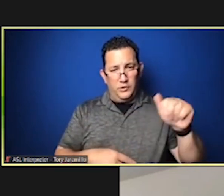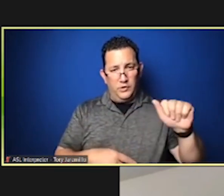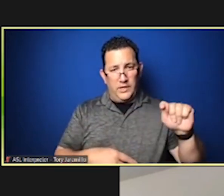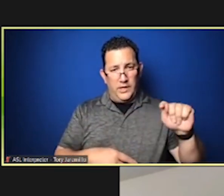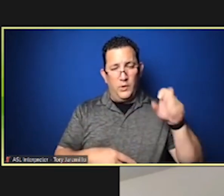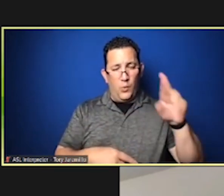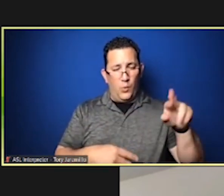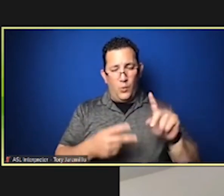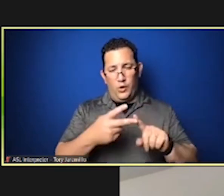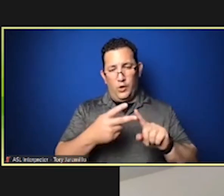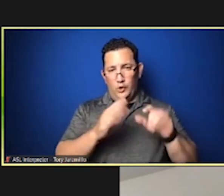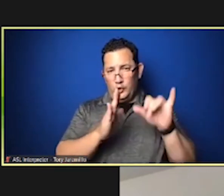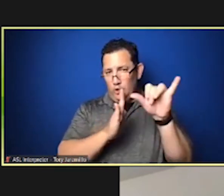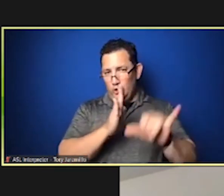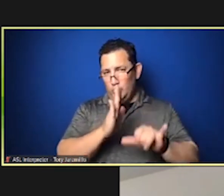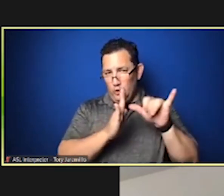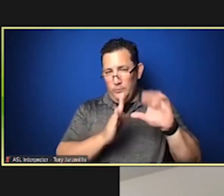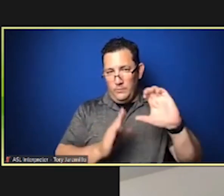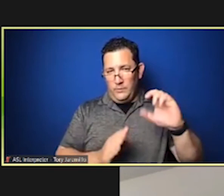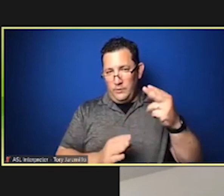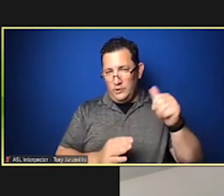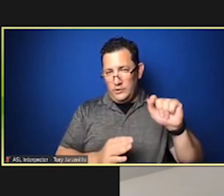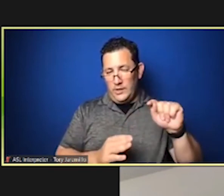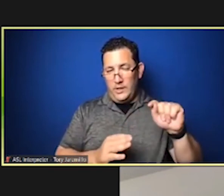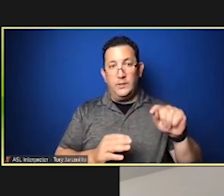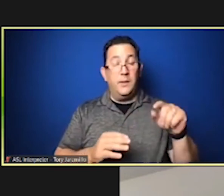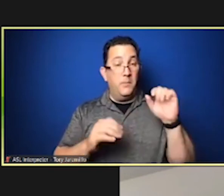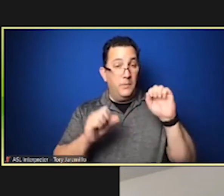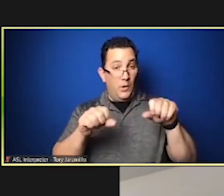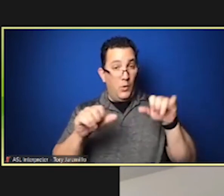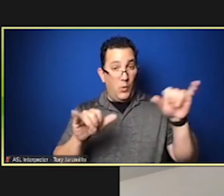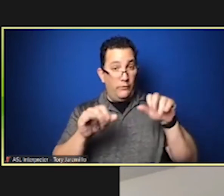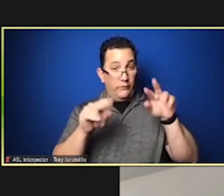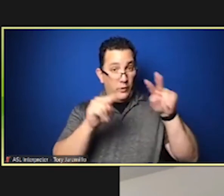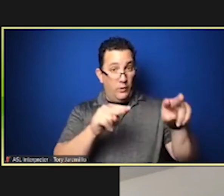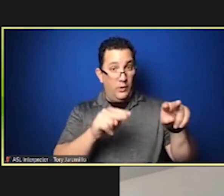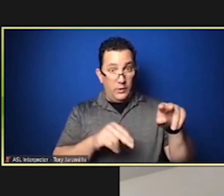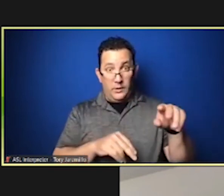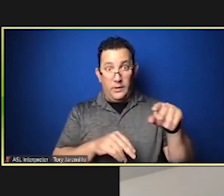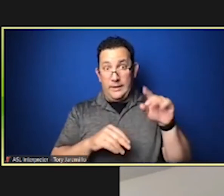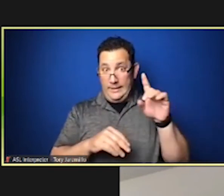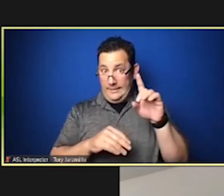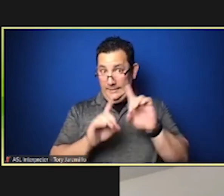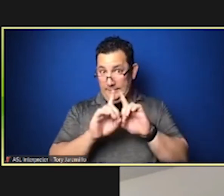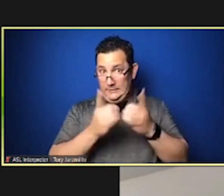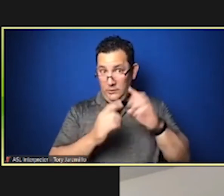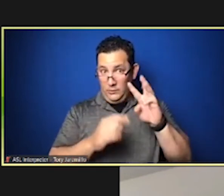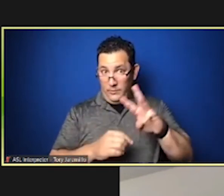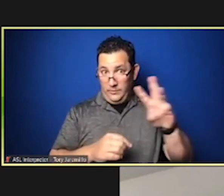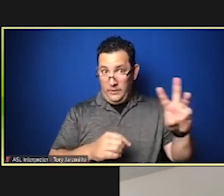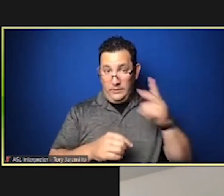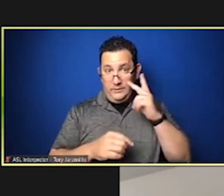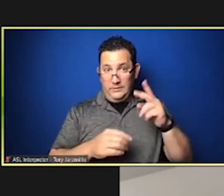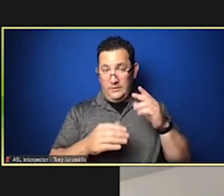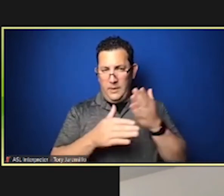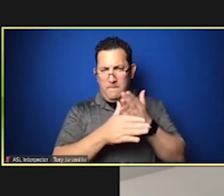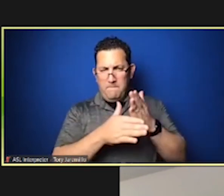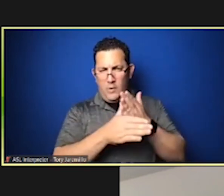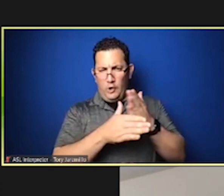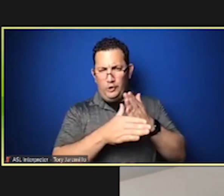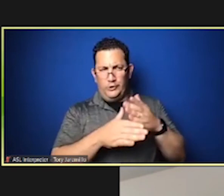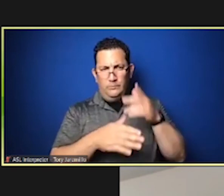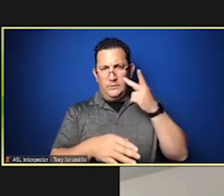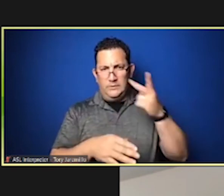district website and go under Family School Partnerships under Infinite Campus, and there you'll